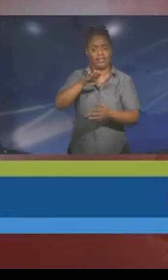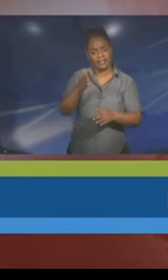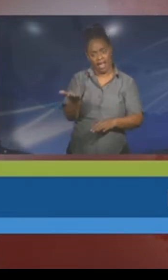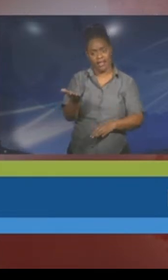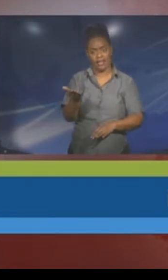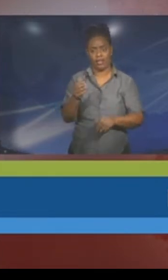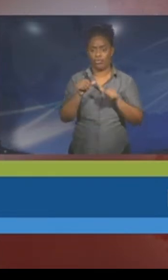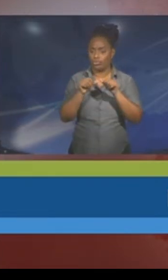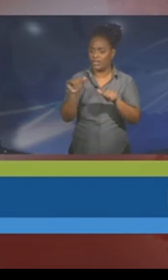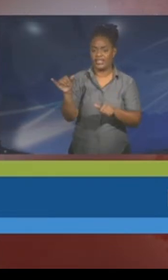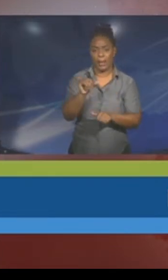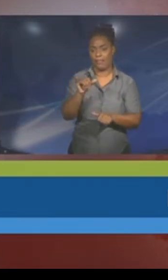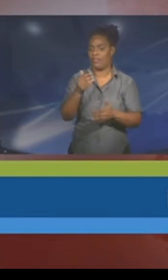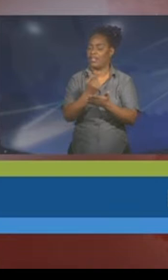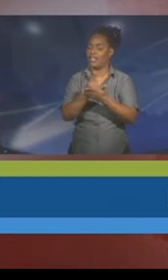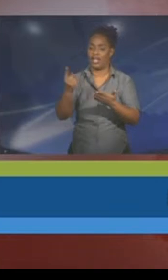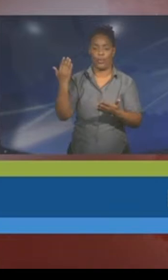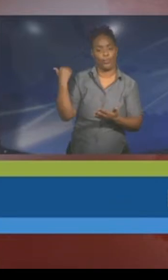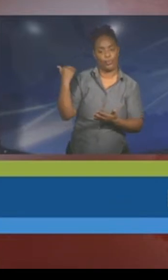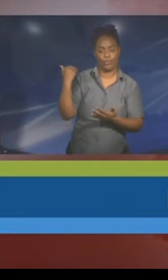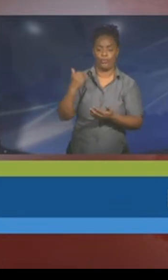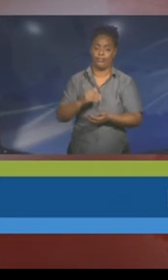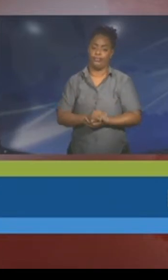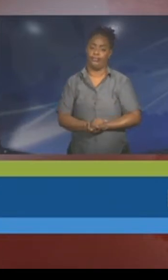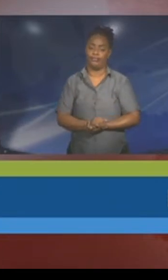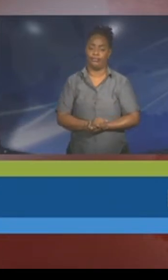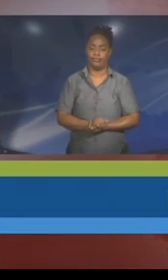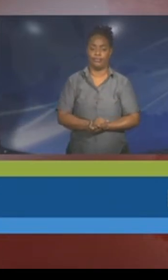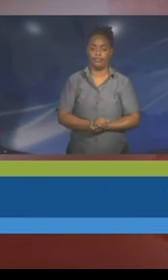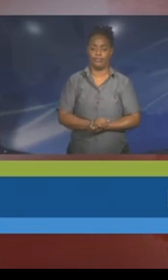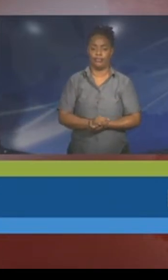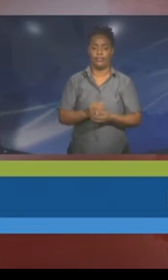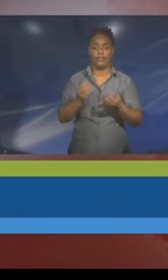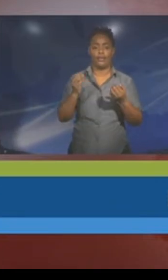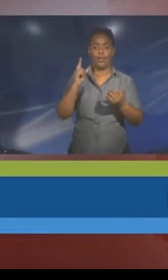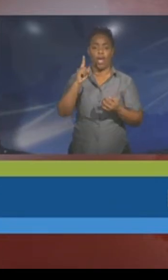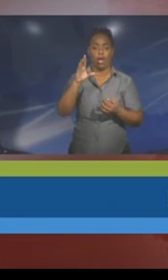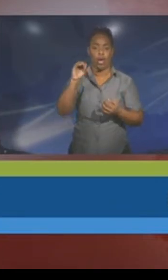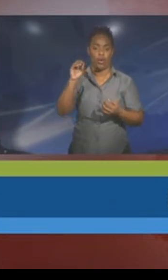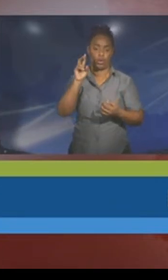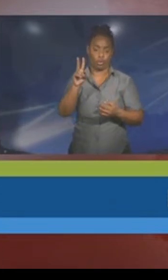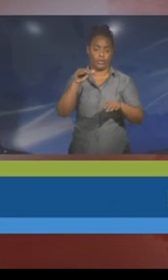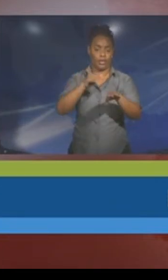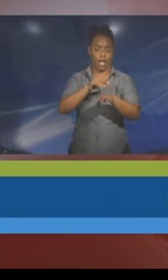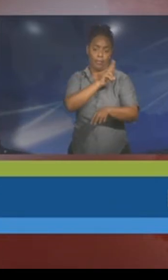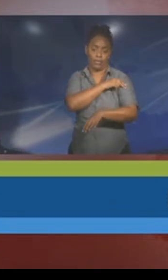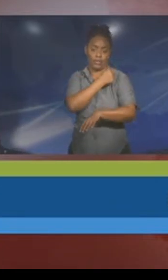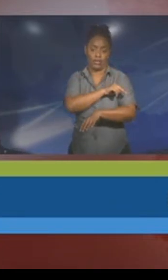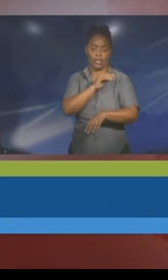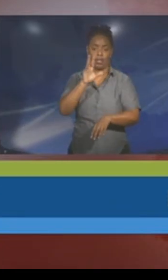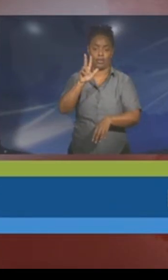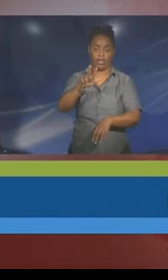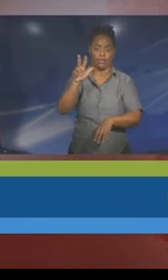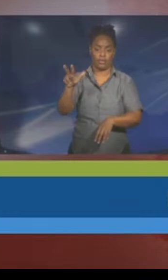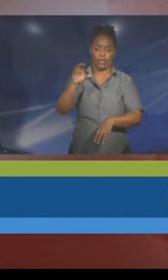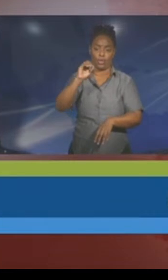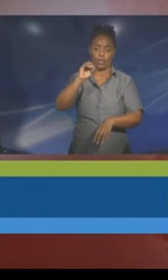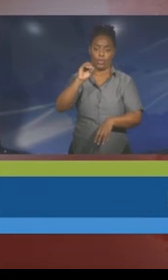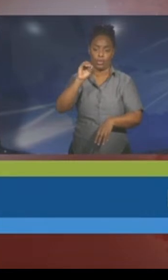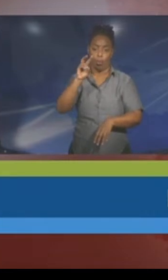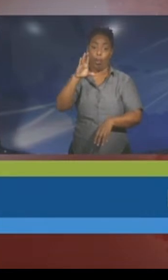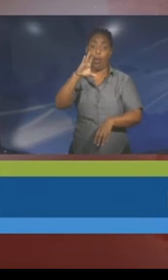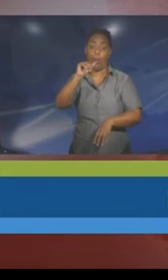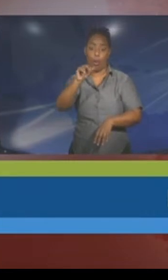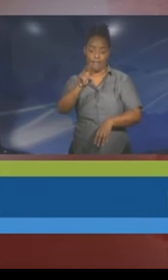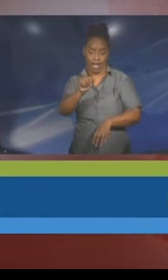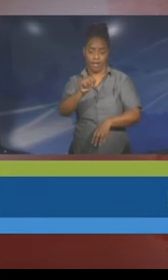similar to last week. In terms of our positives at hospital, 102, 33 at the Couva Hospital and Multi-Training Facility,